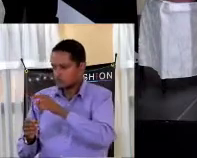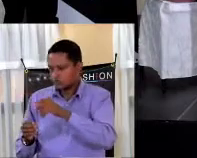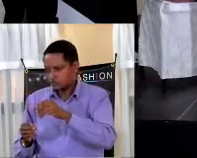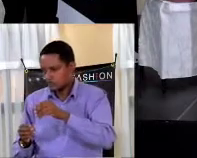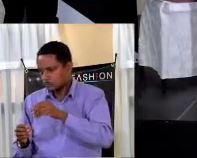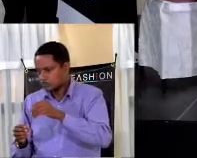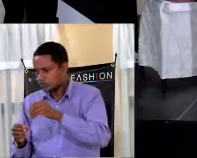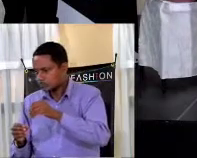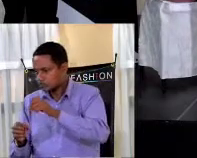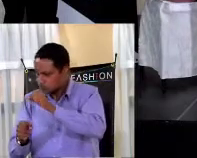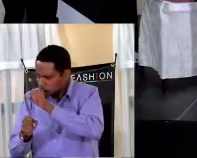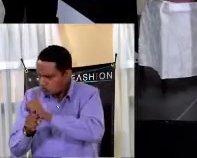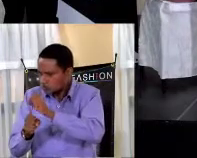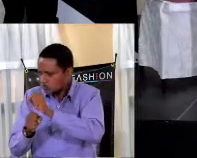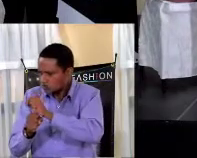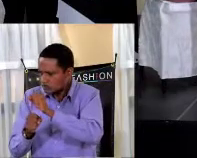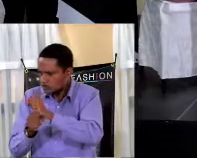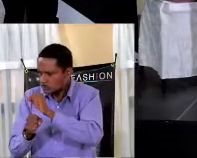to